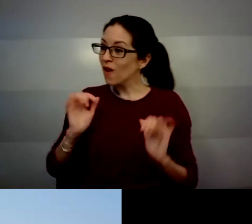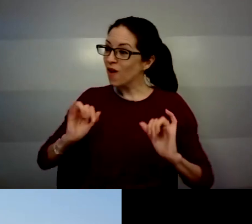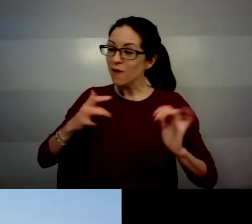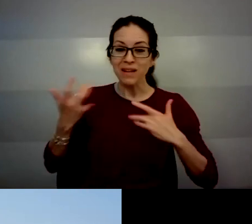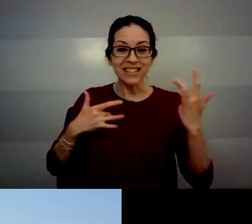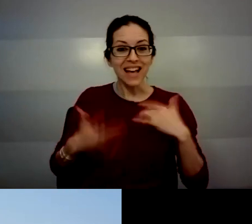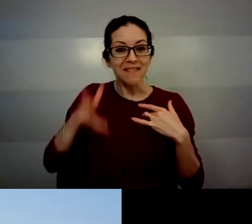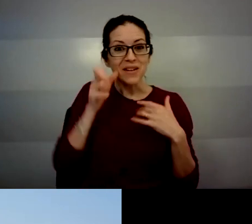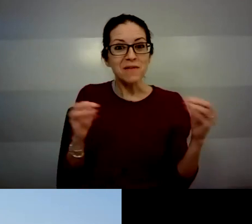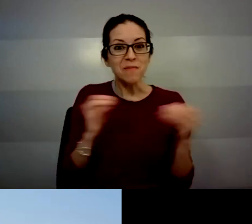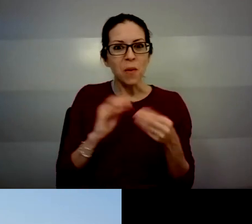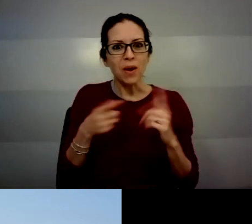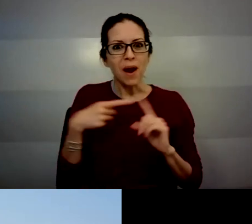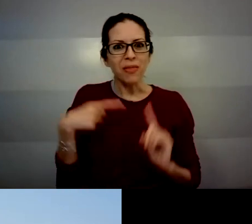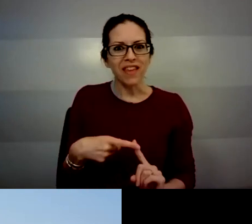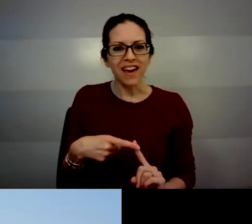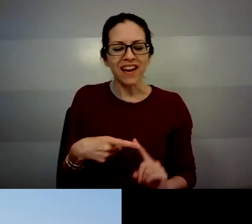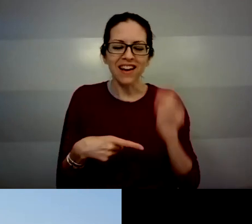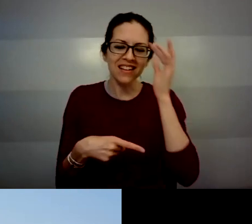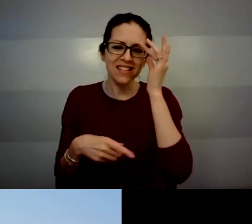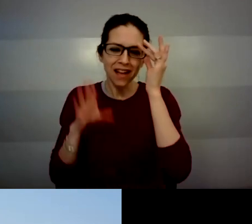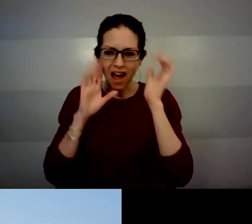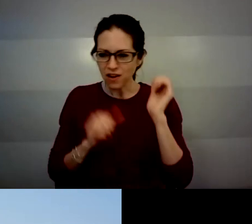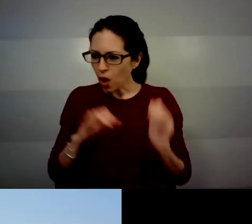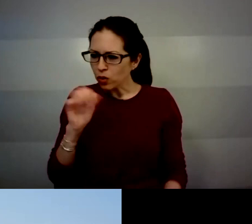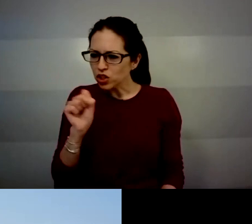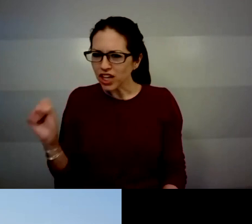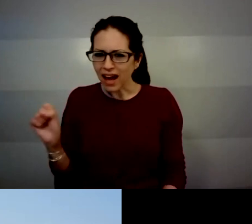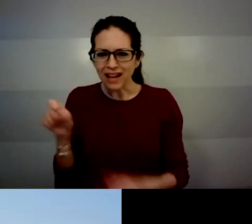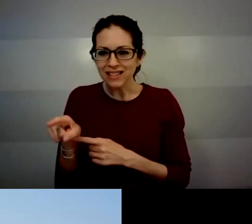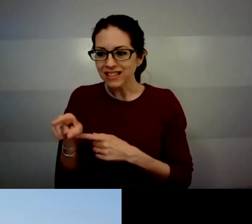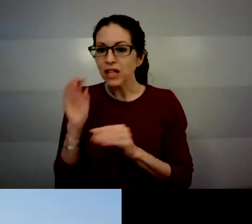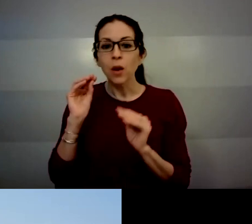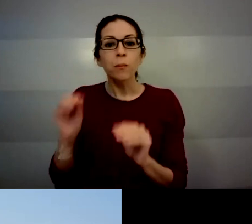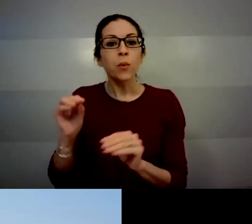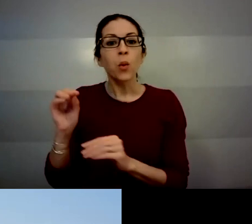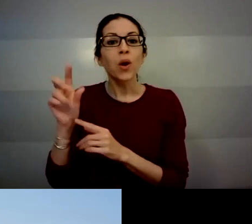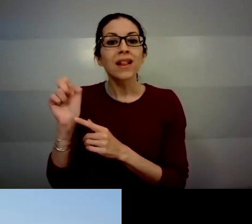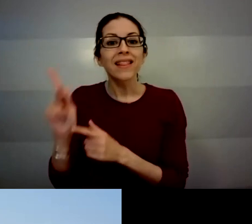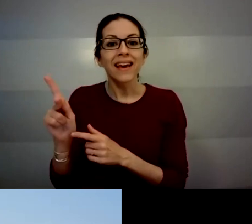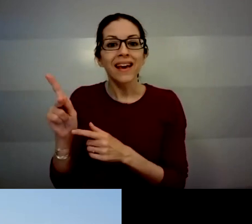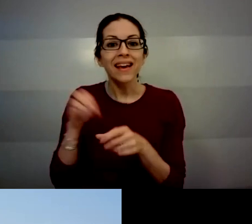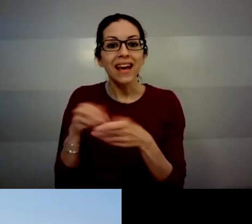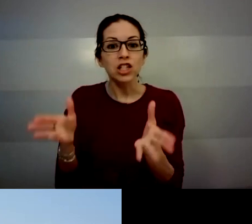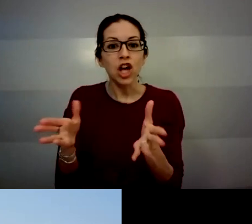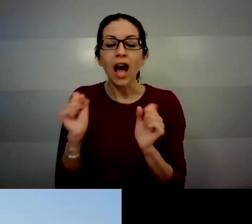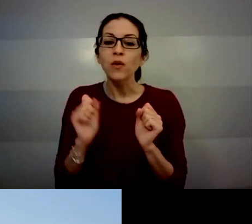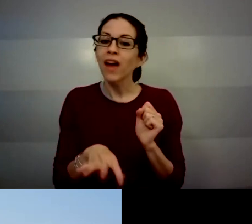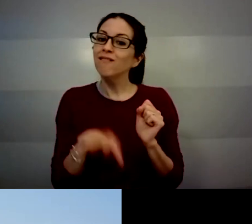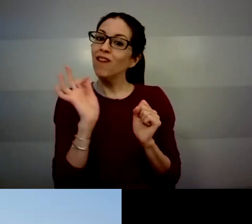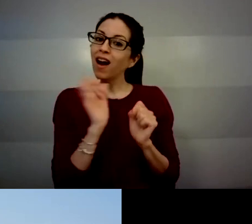coffee. And I know that I think Jess in the chat dropped a link where you can actually find a coffee shop